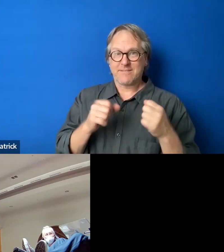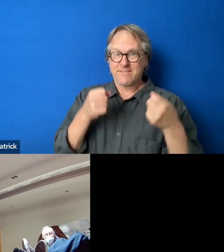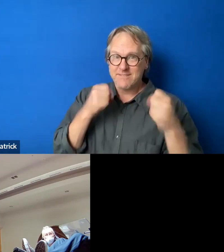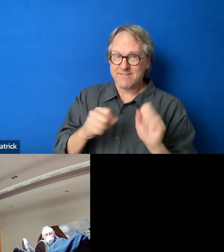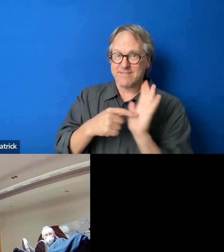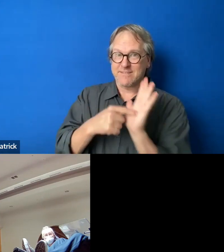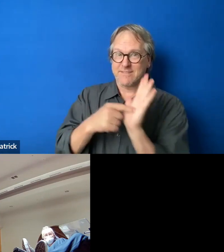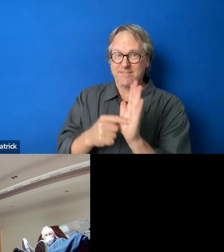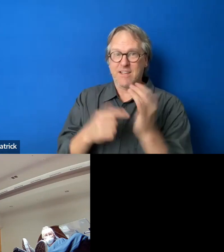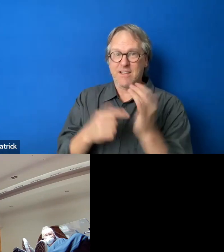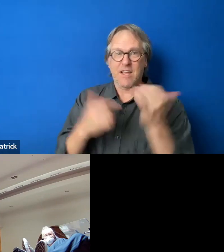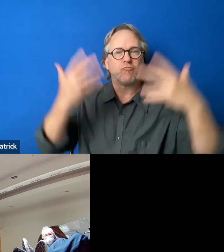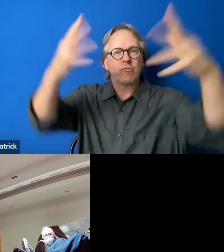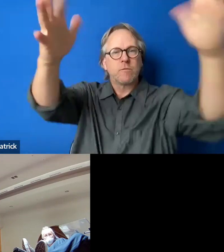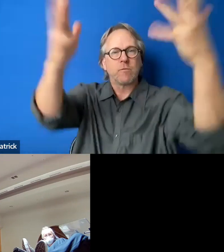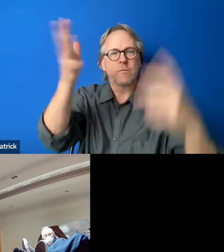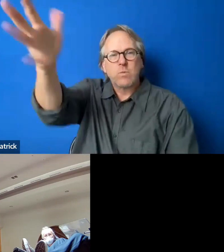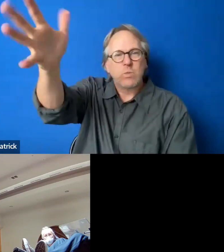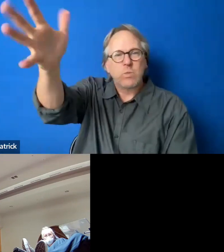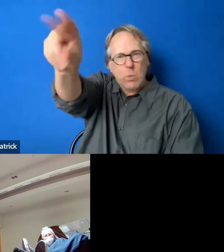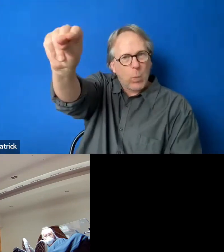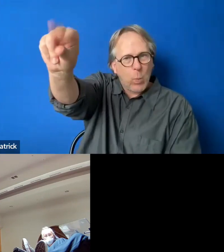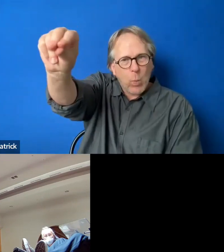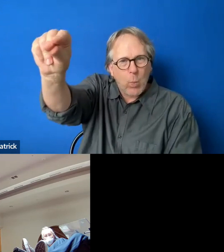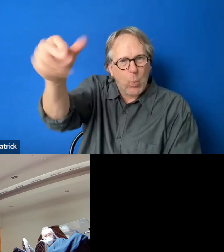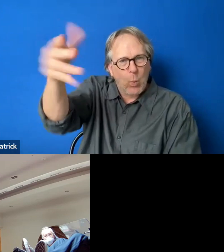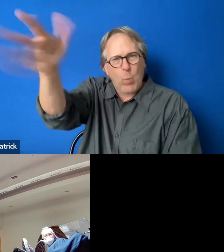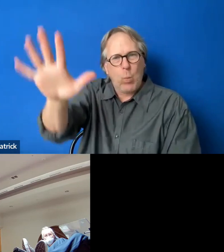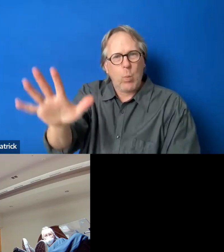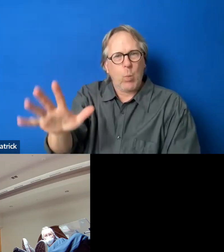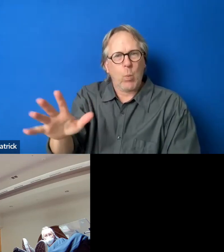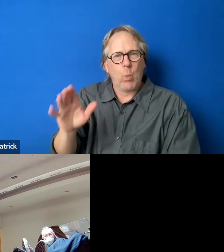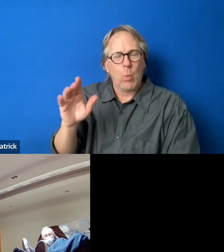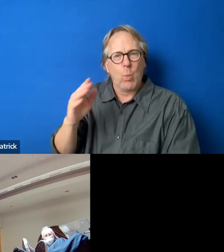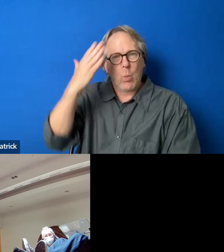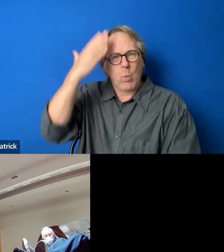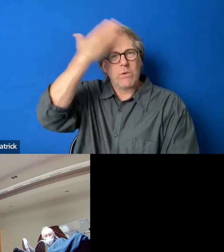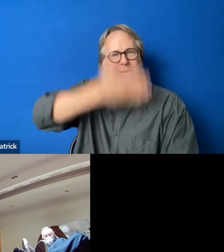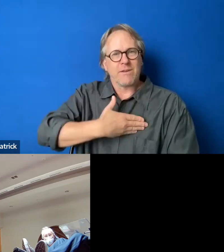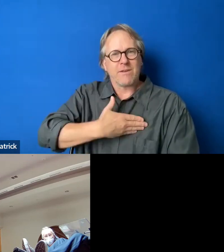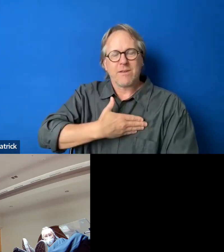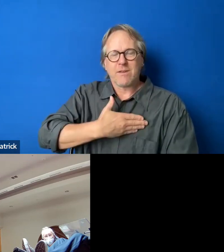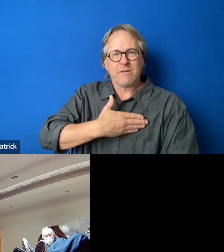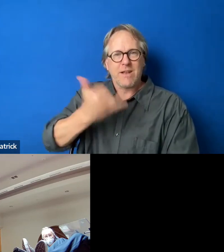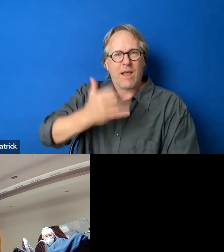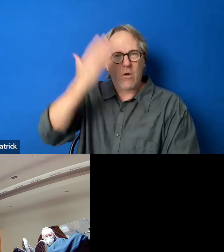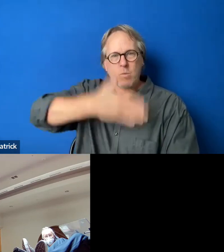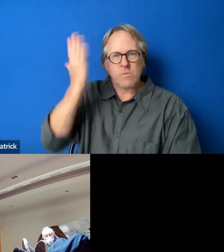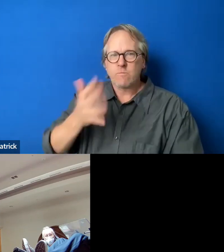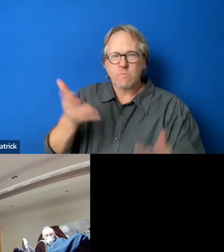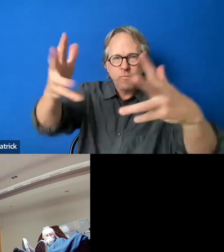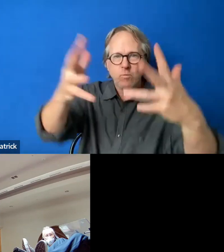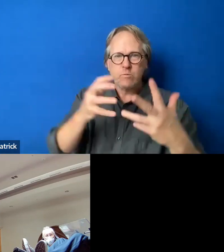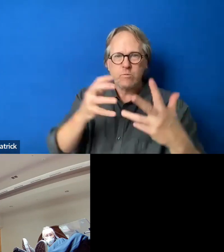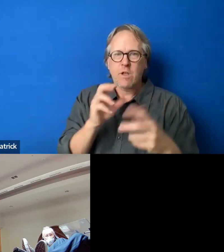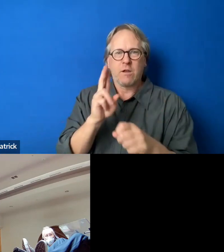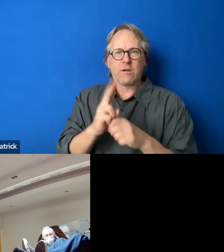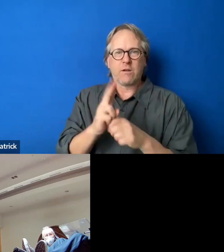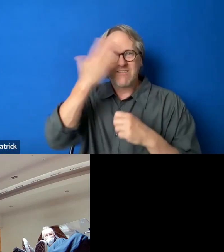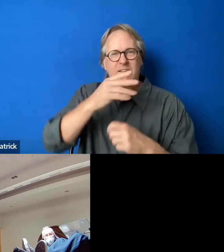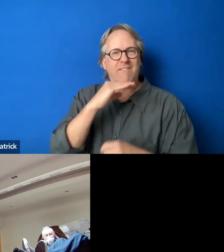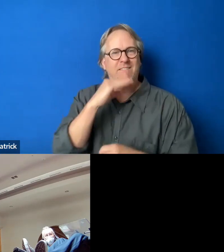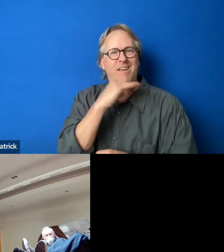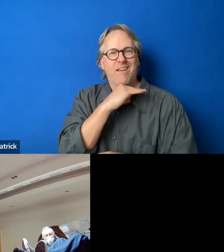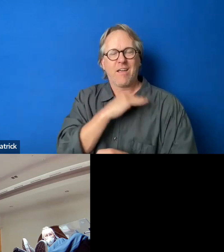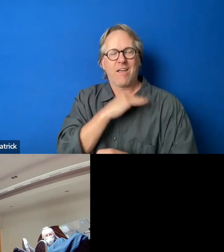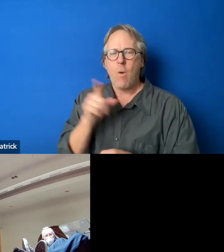are saying, yeah, no, that is just not a good use of my talent and my energy, and the world needs to get